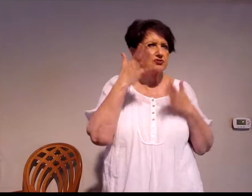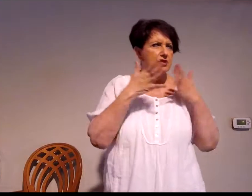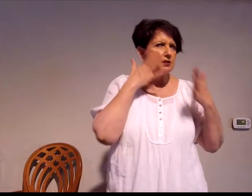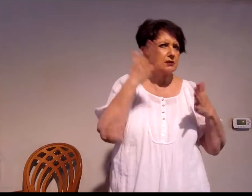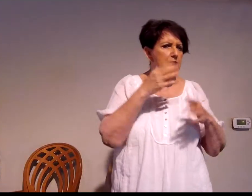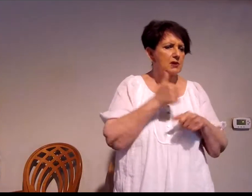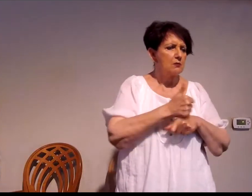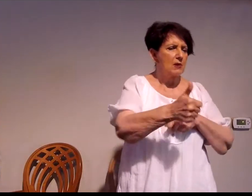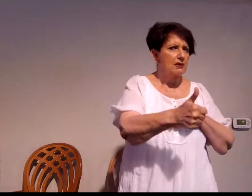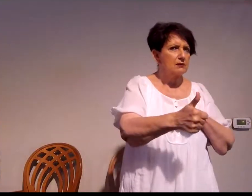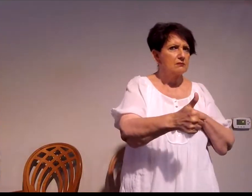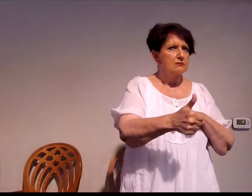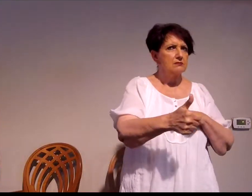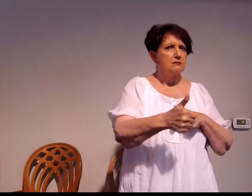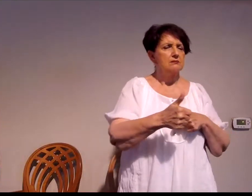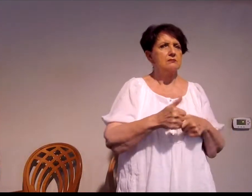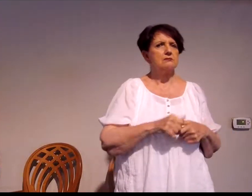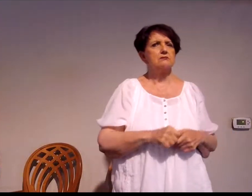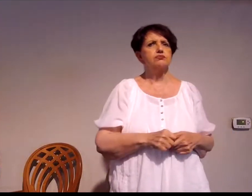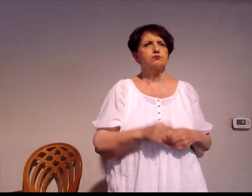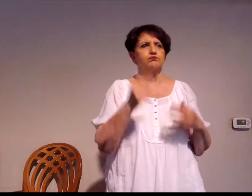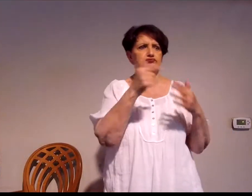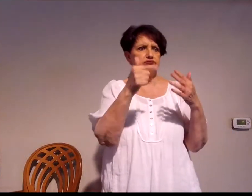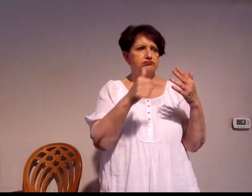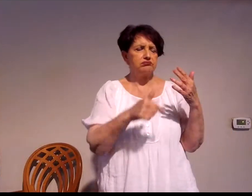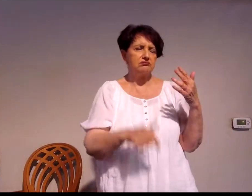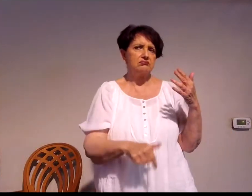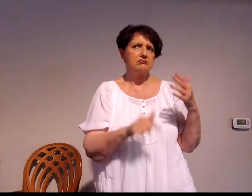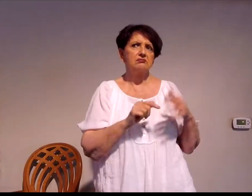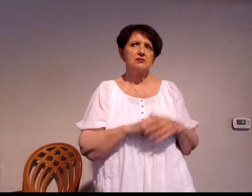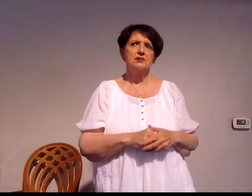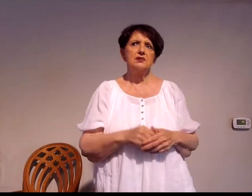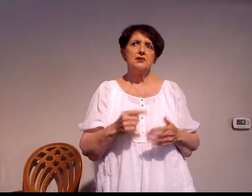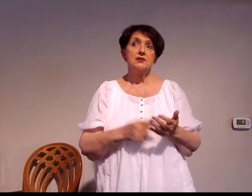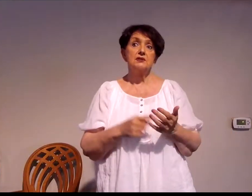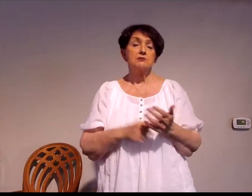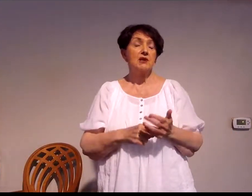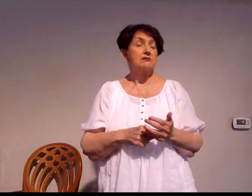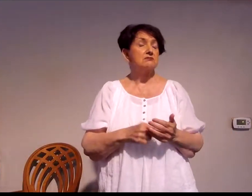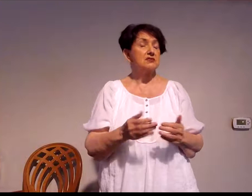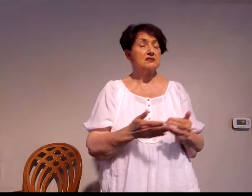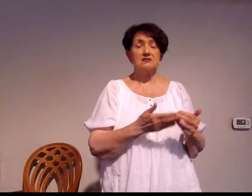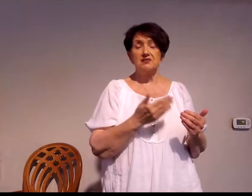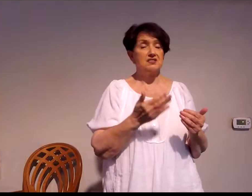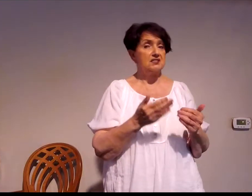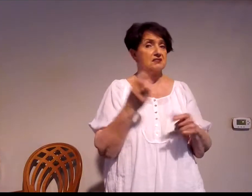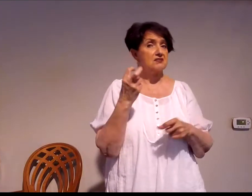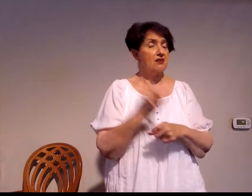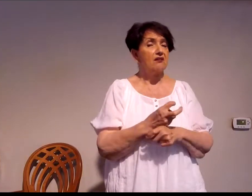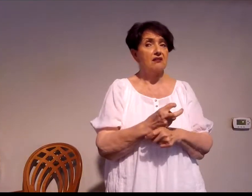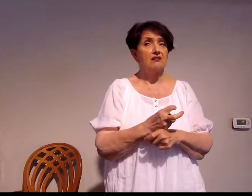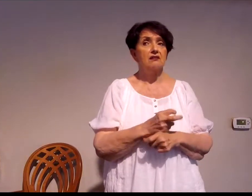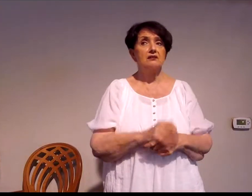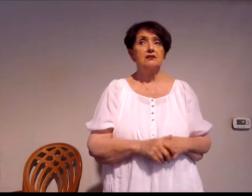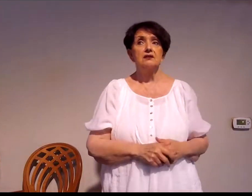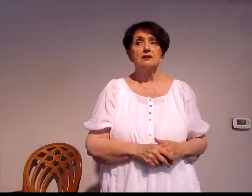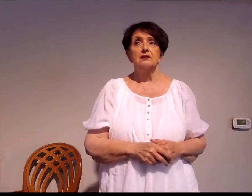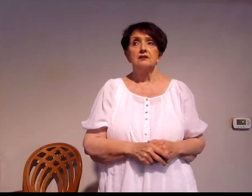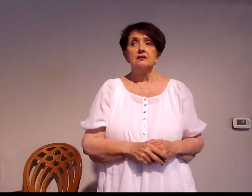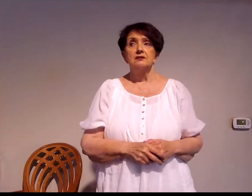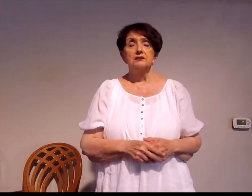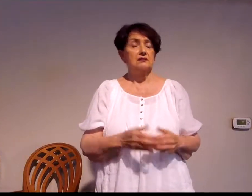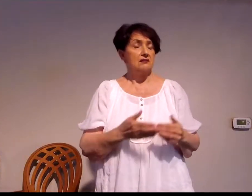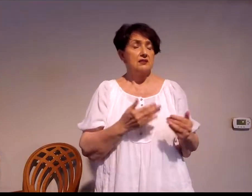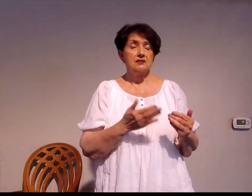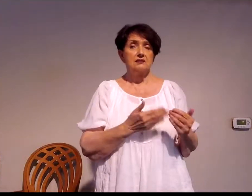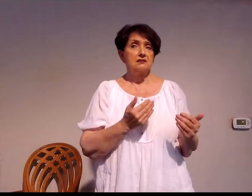And perhaps, and sometimes, this isn't easy. It's not for wimps. It's not